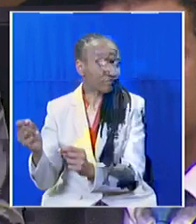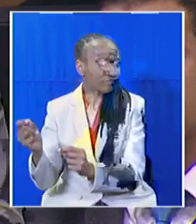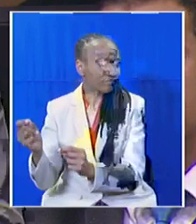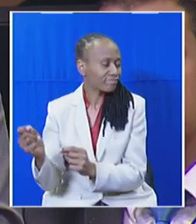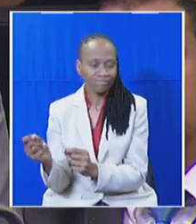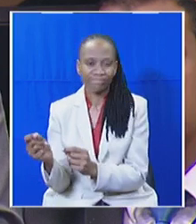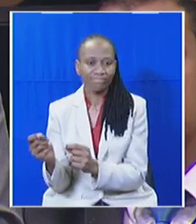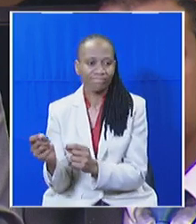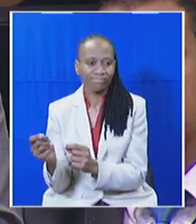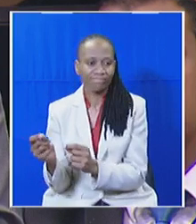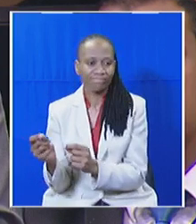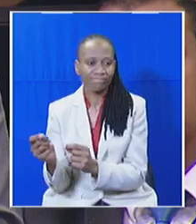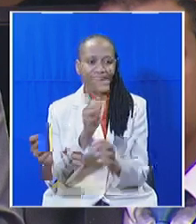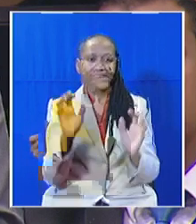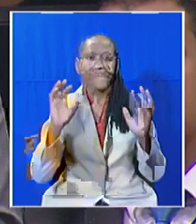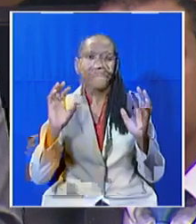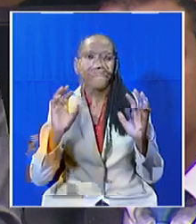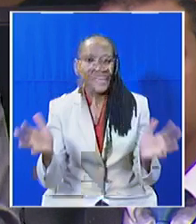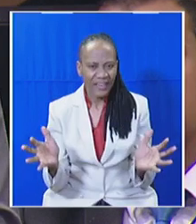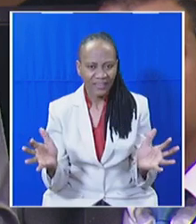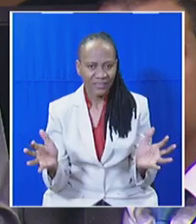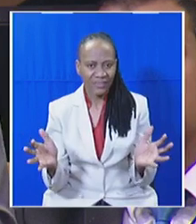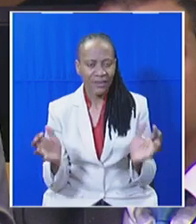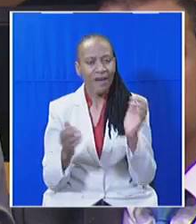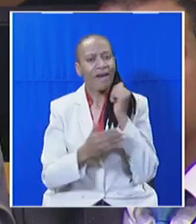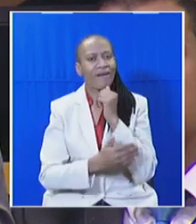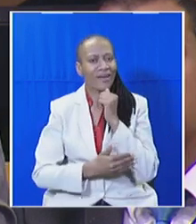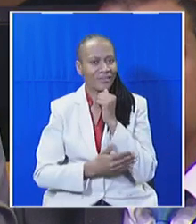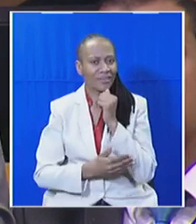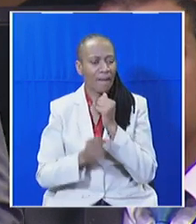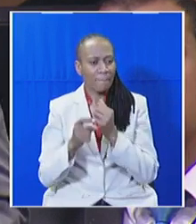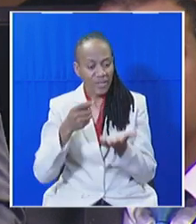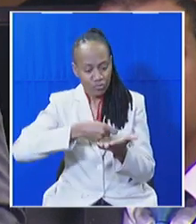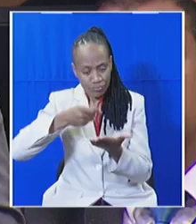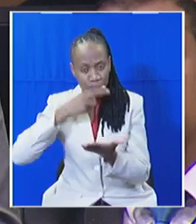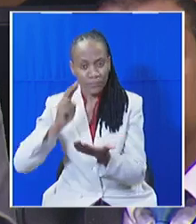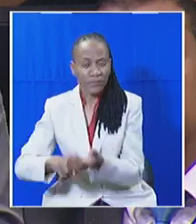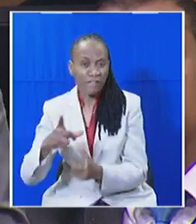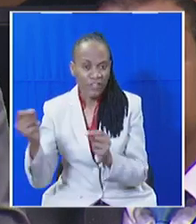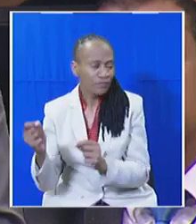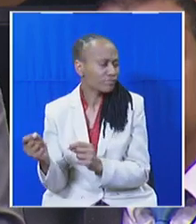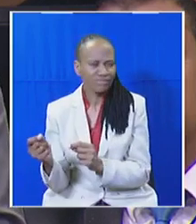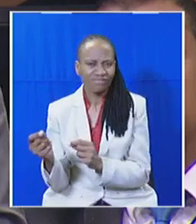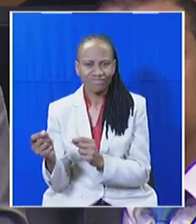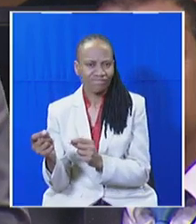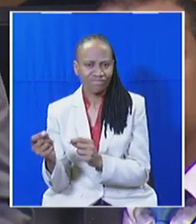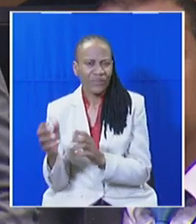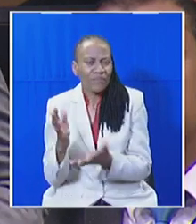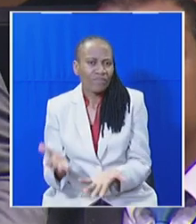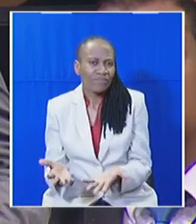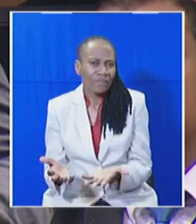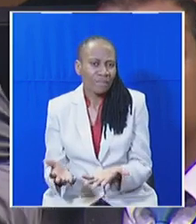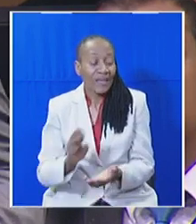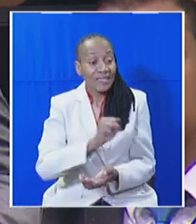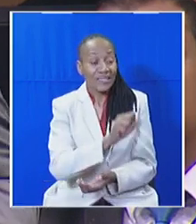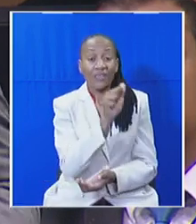far the largest trading nation on the continent, and that we have not signed the agreement undermines the whole TFTA process. South